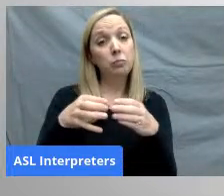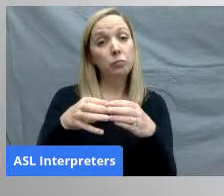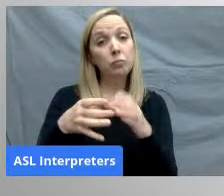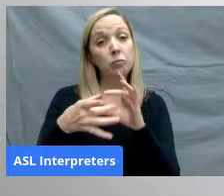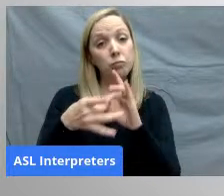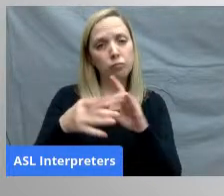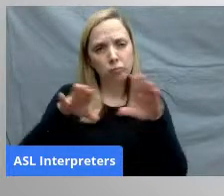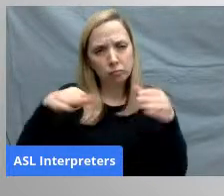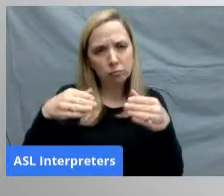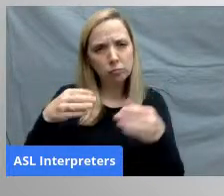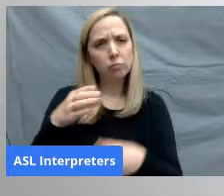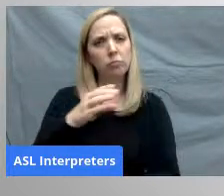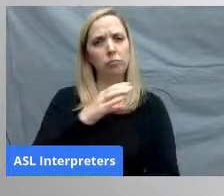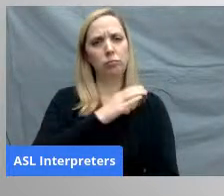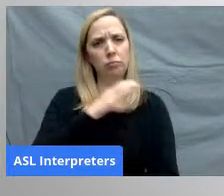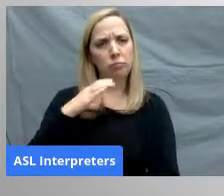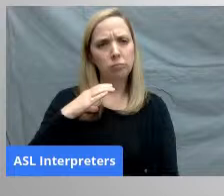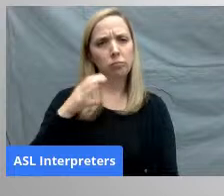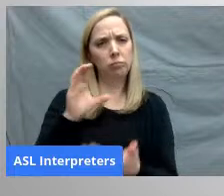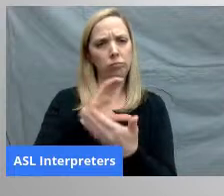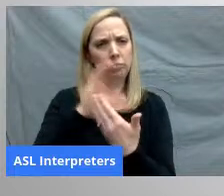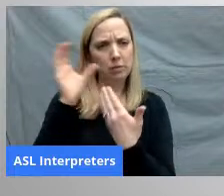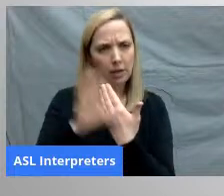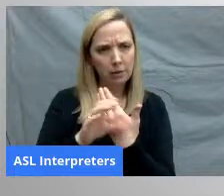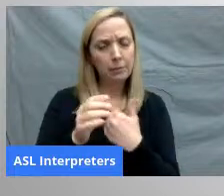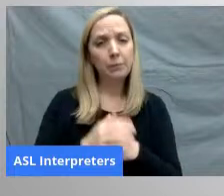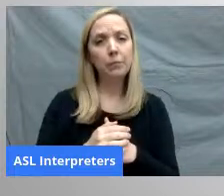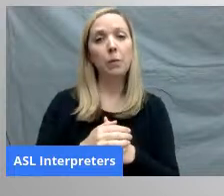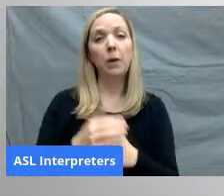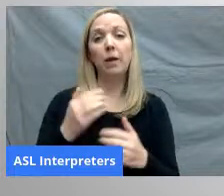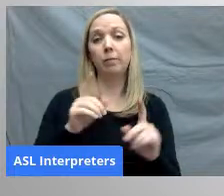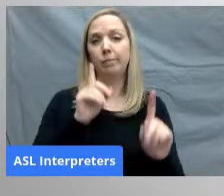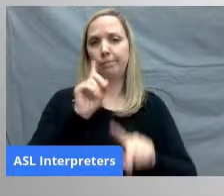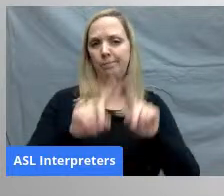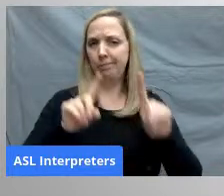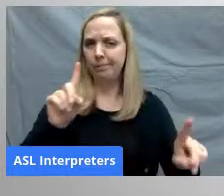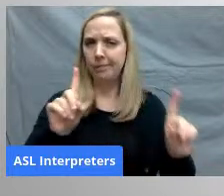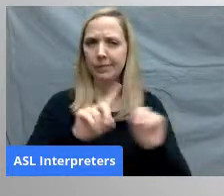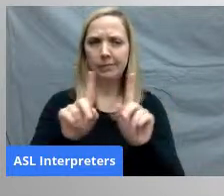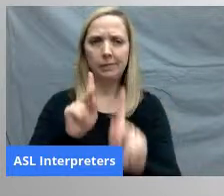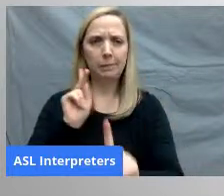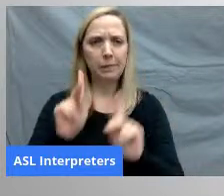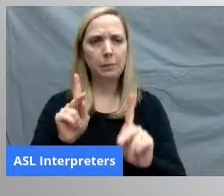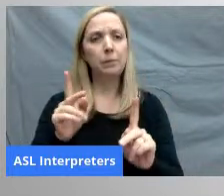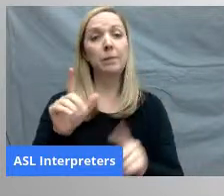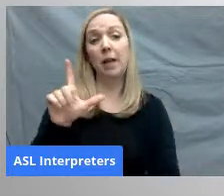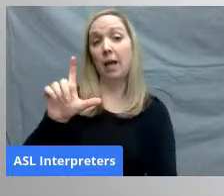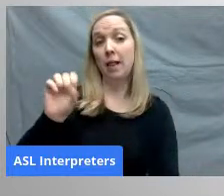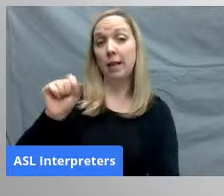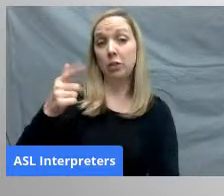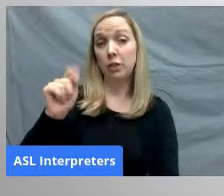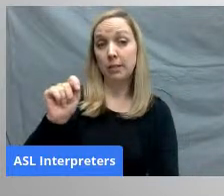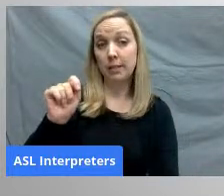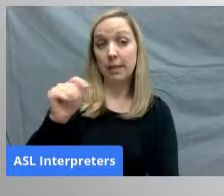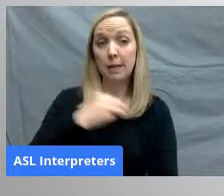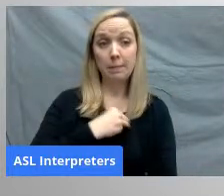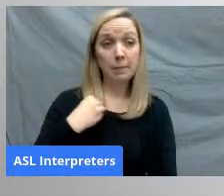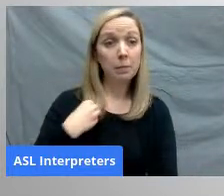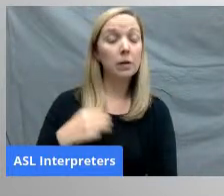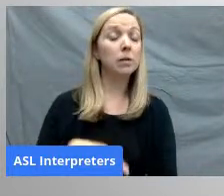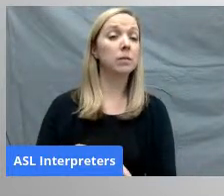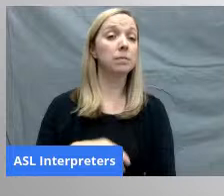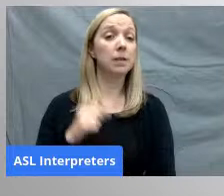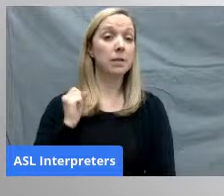group of stakeholders. We looked at LSGT members as well as teachers and administrators to ensure we were getting voices from different parts of